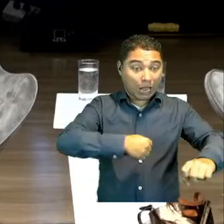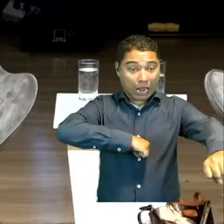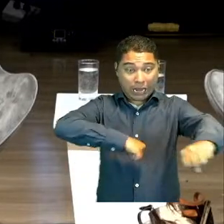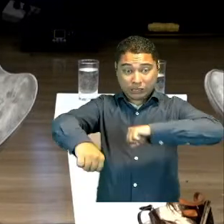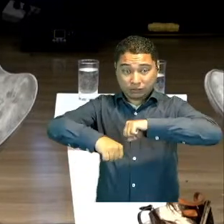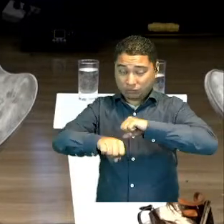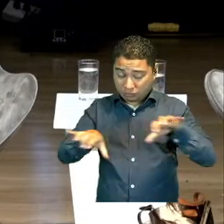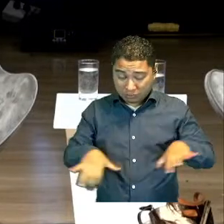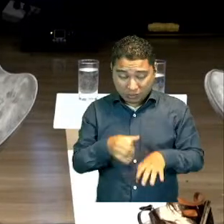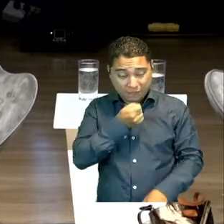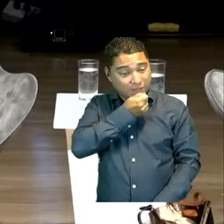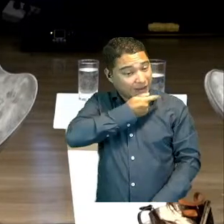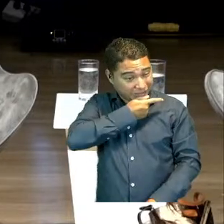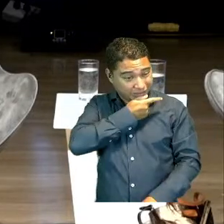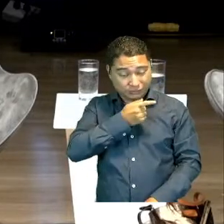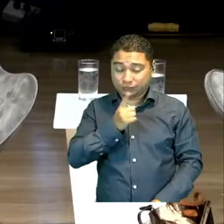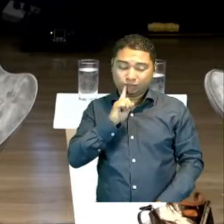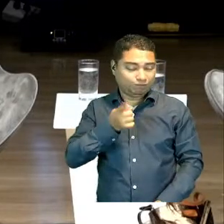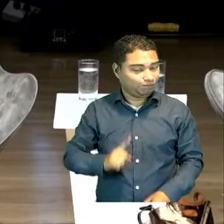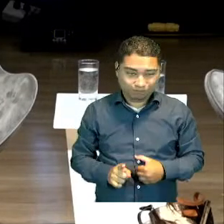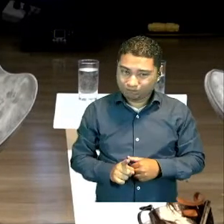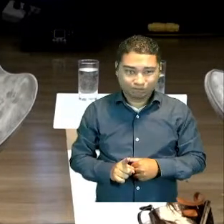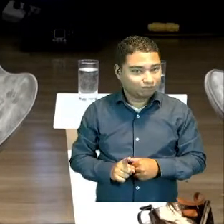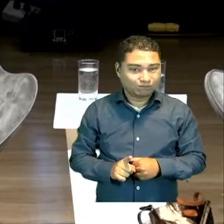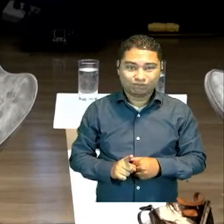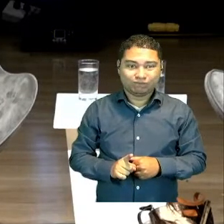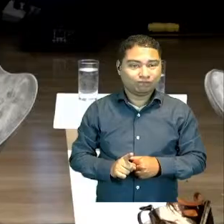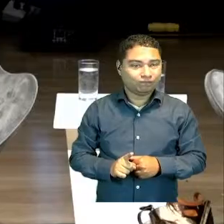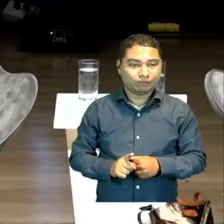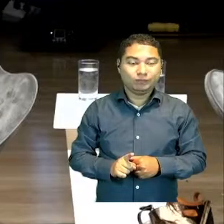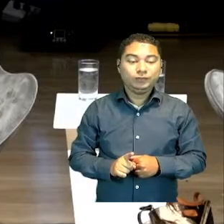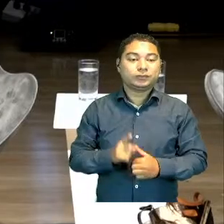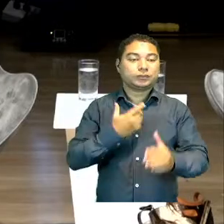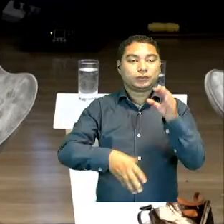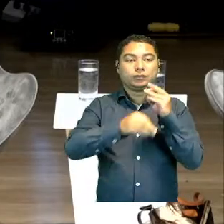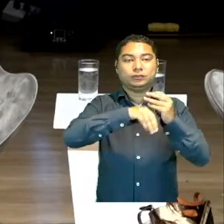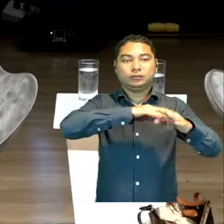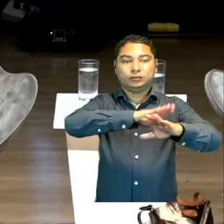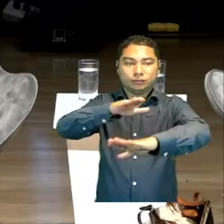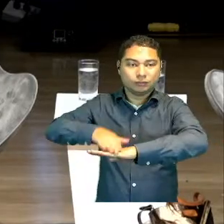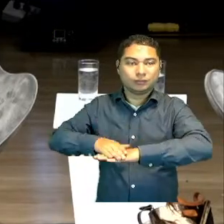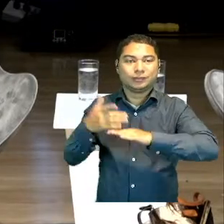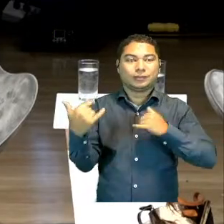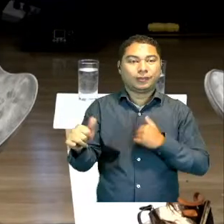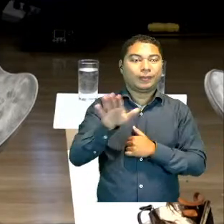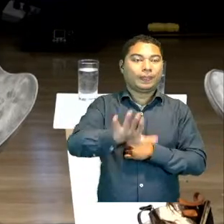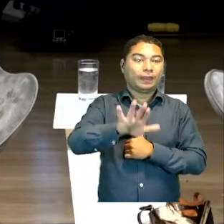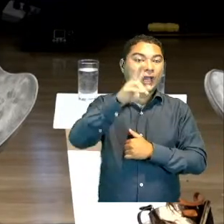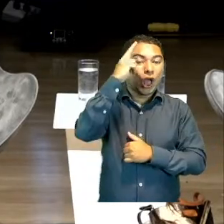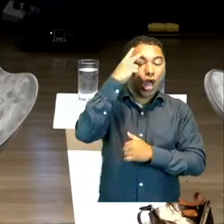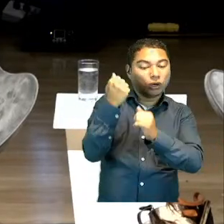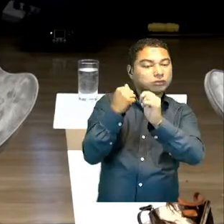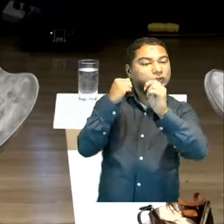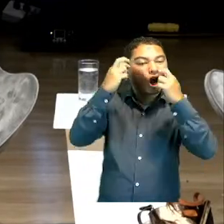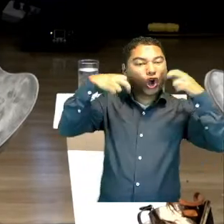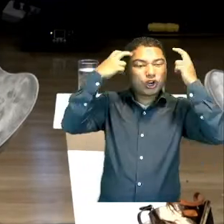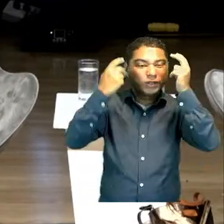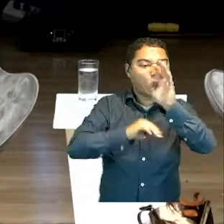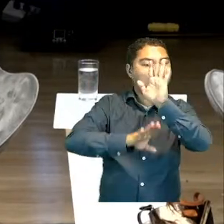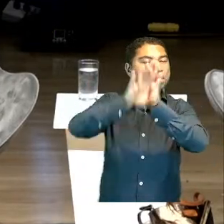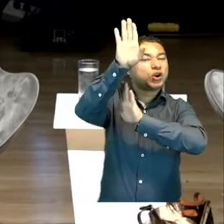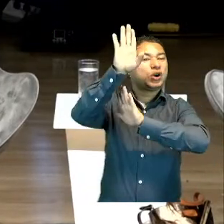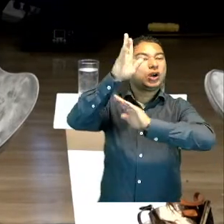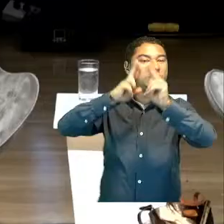mechanism. That's not an easy exercise to do or to achieve, trying to revert the logic